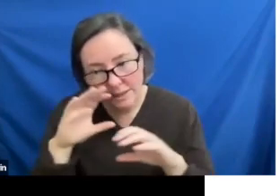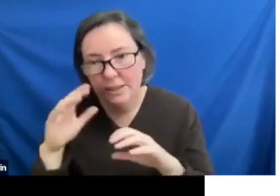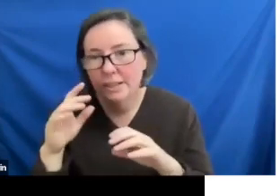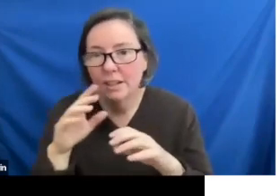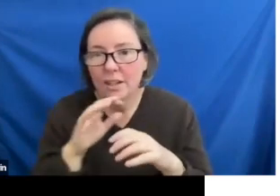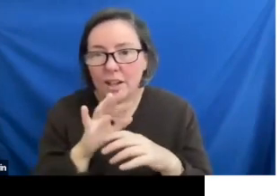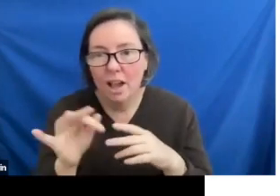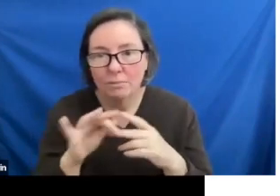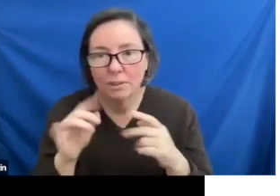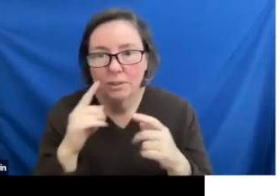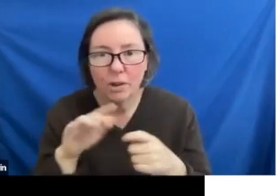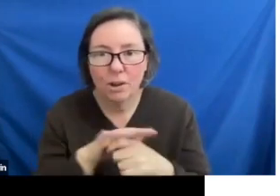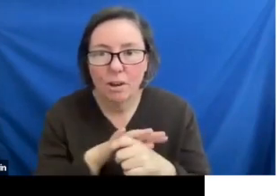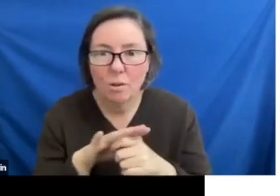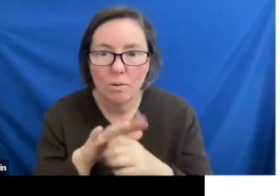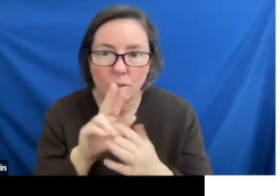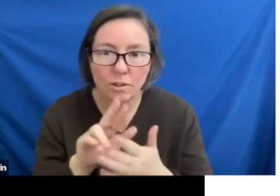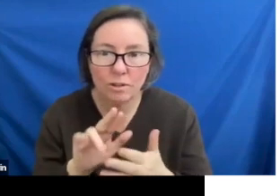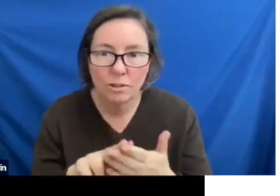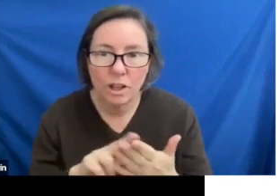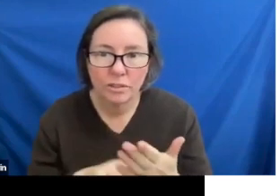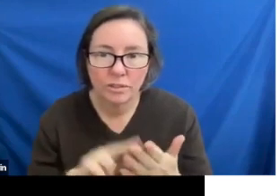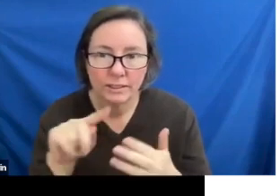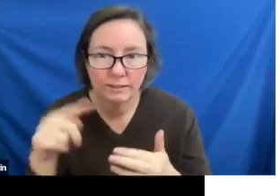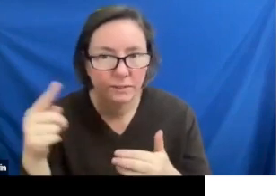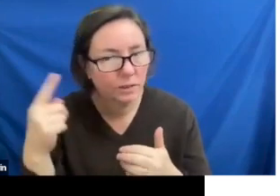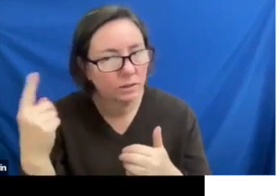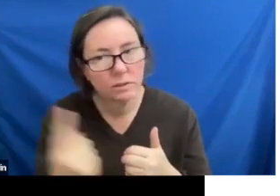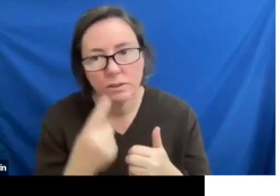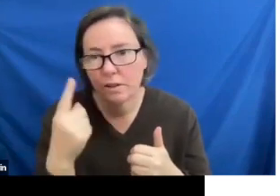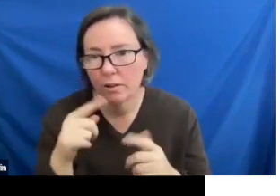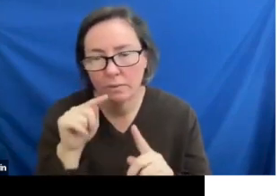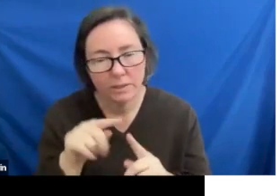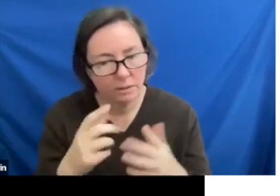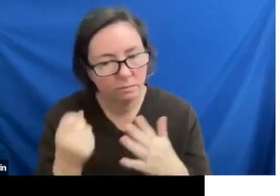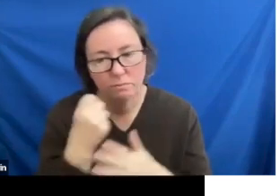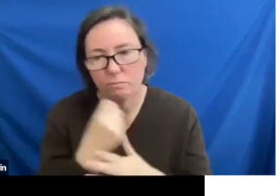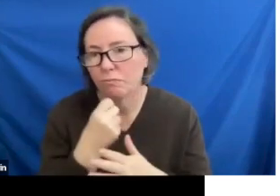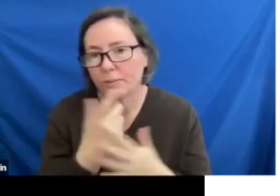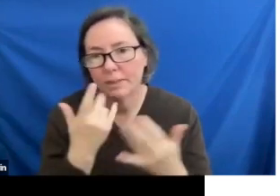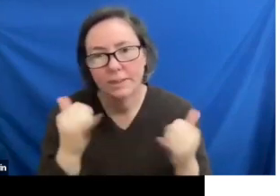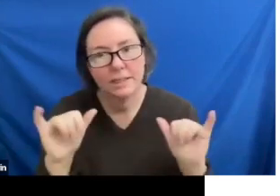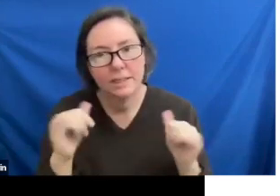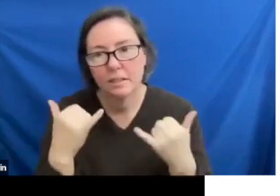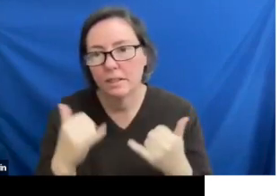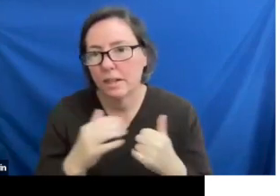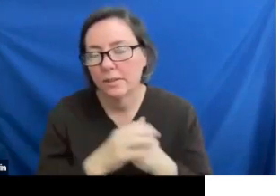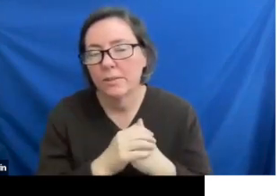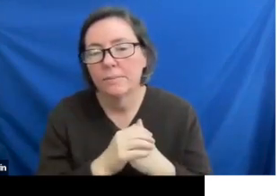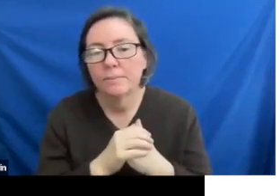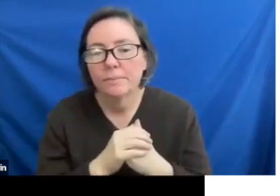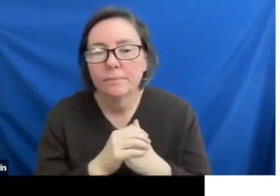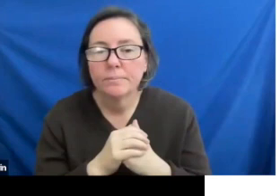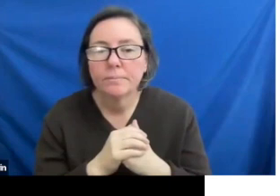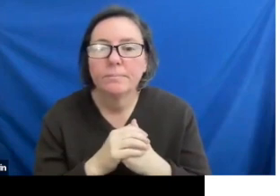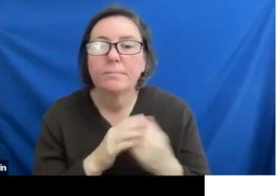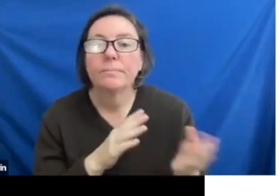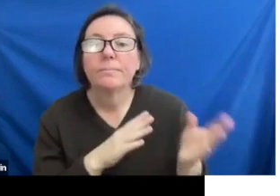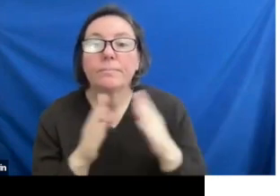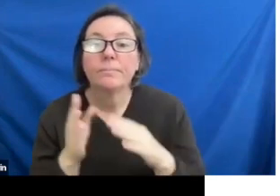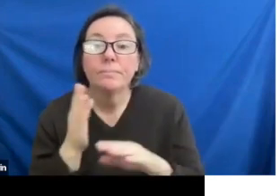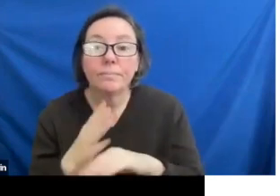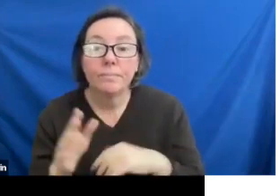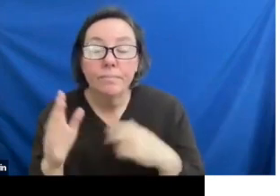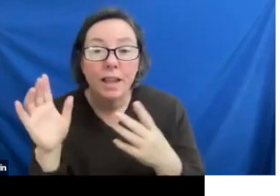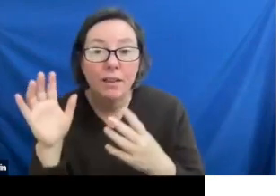options for us to contract with local businesses. So that will be certainly high on our priority list as we move forward, after we get your feedback